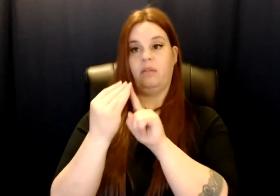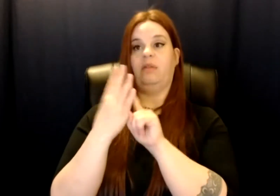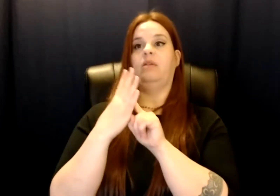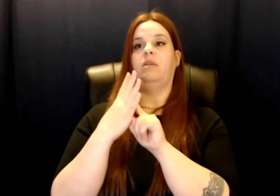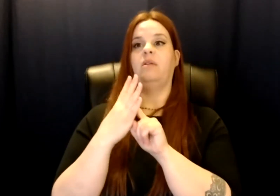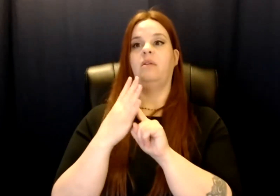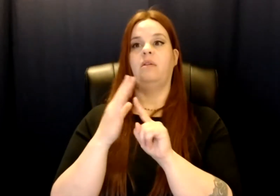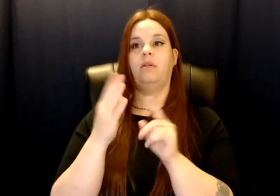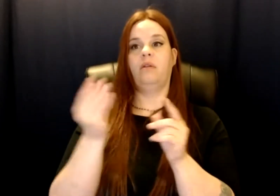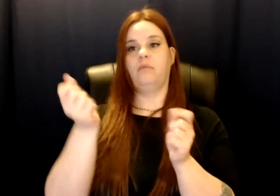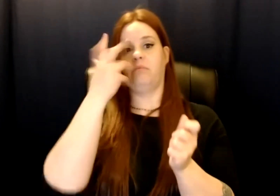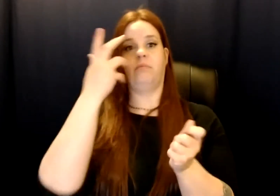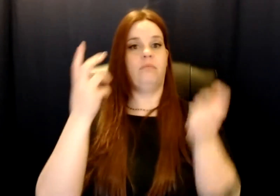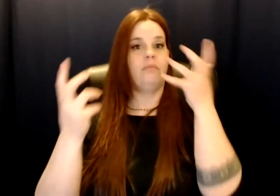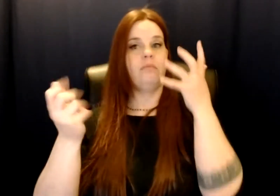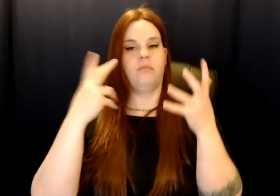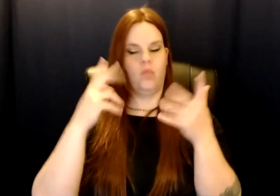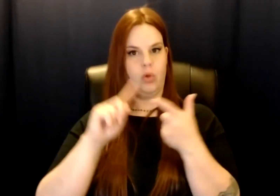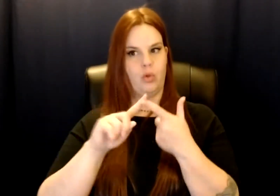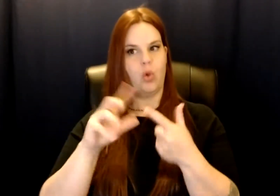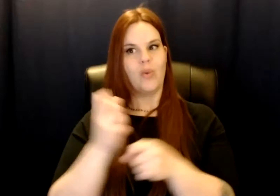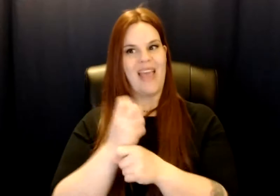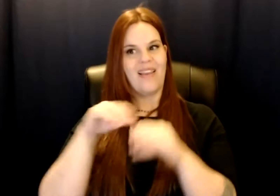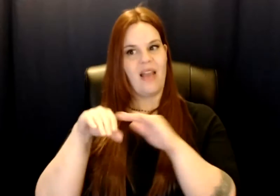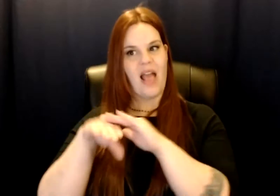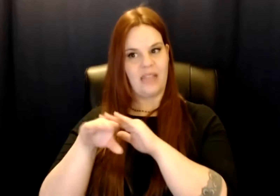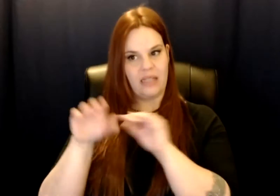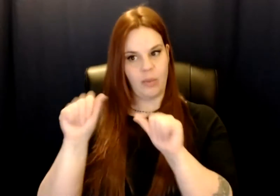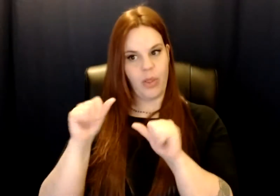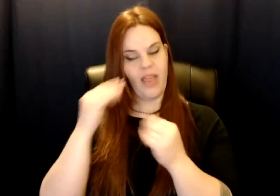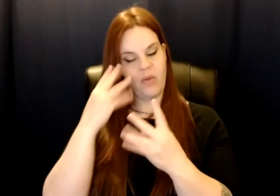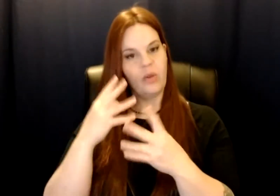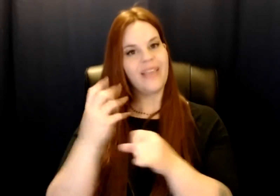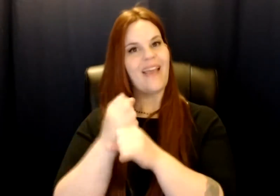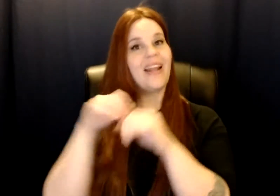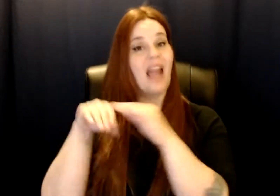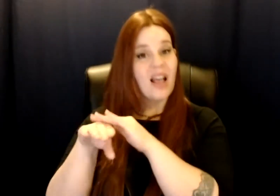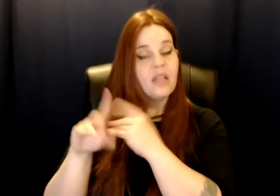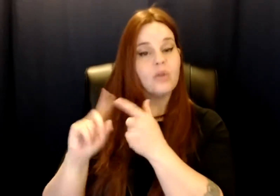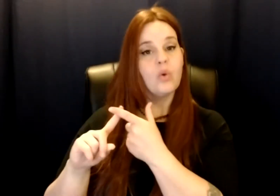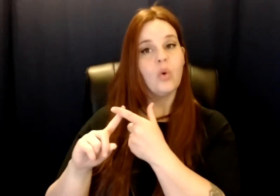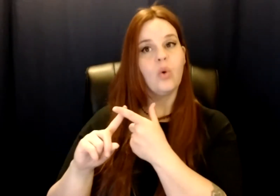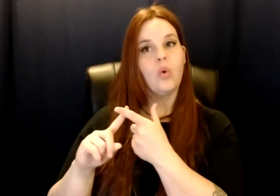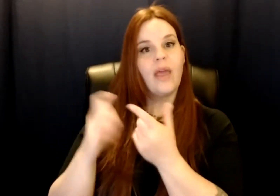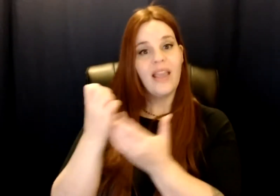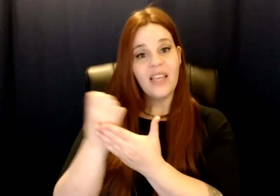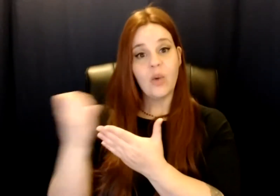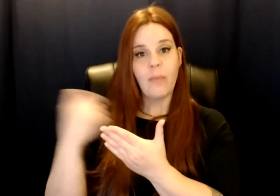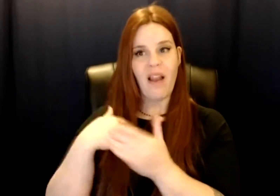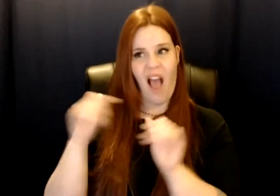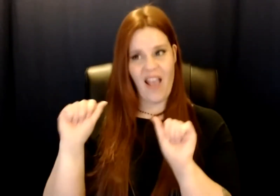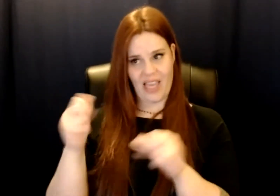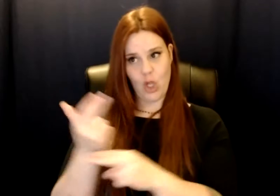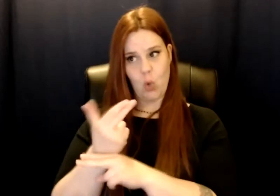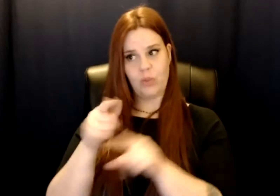to getting accessible information, getting access to equipment that I could use as a